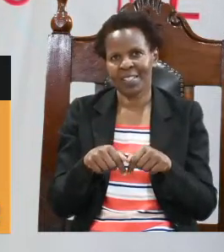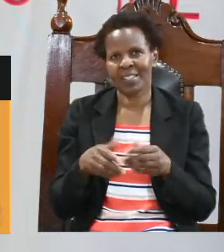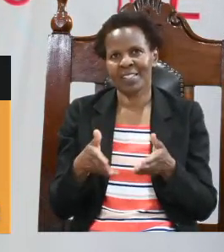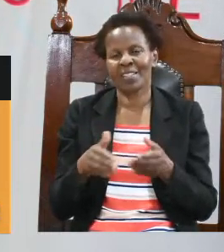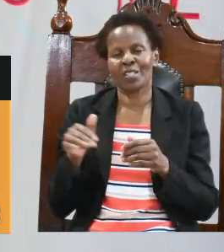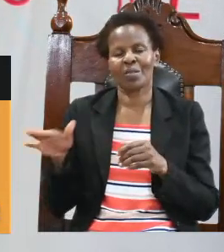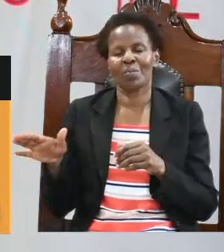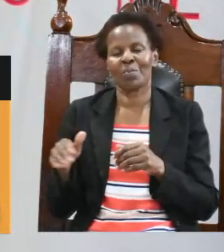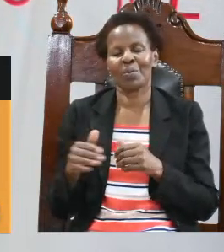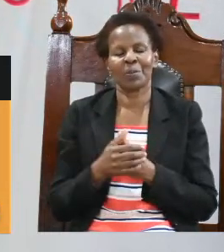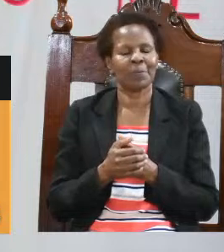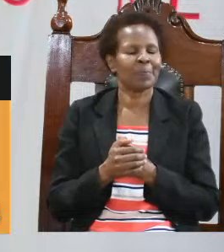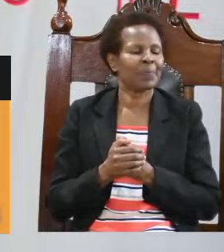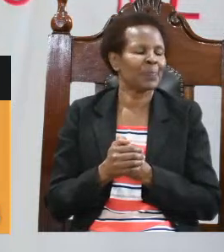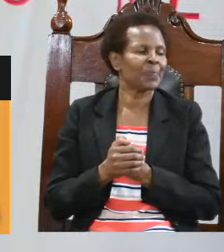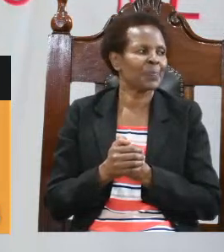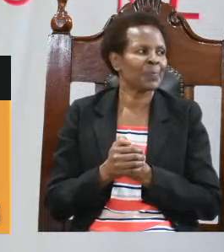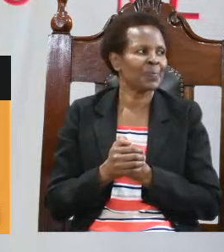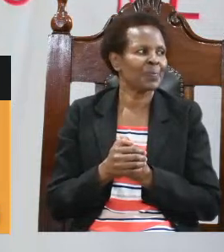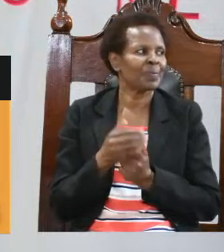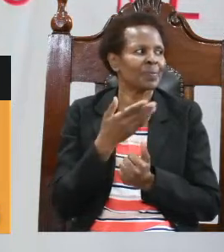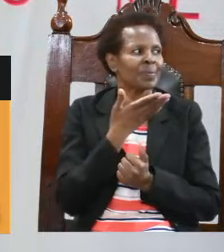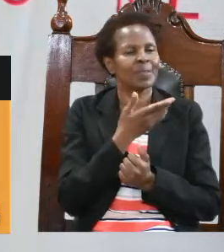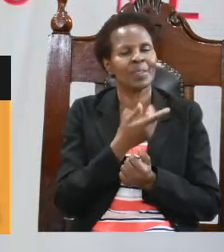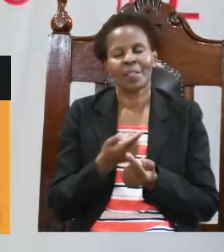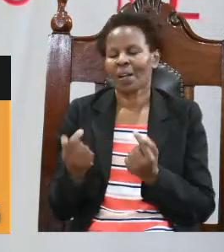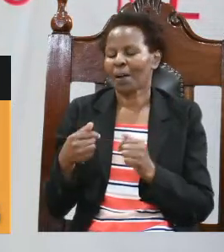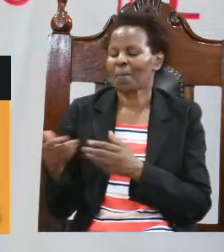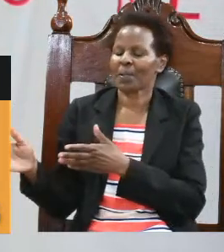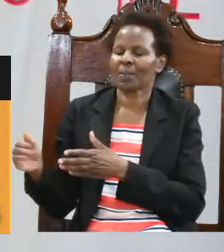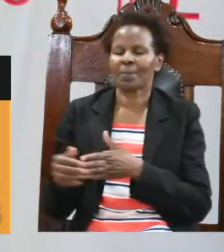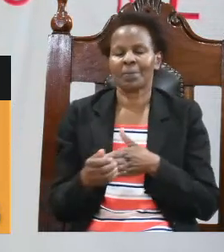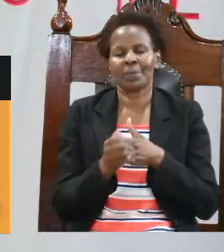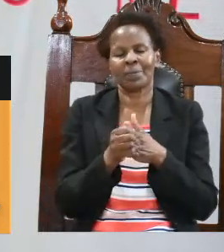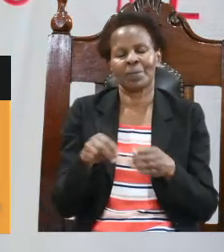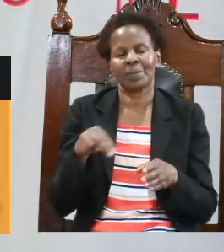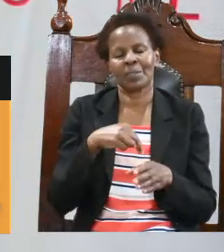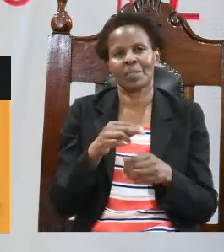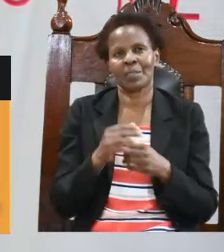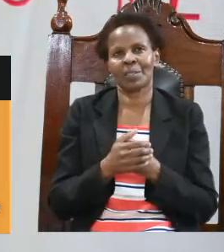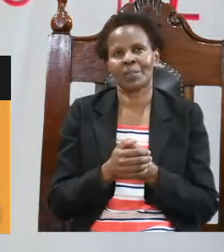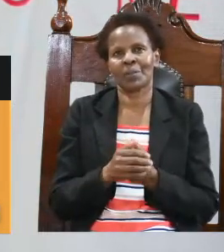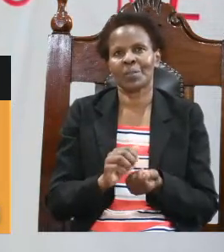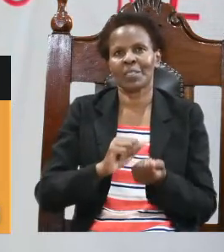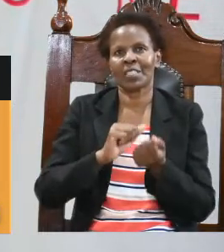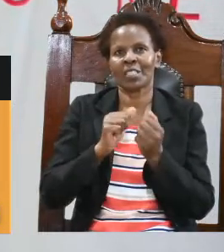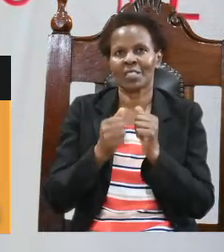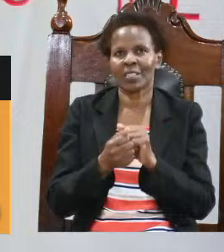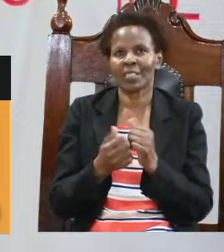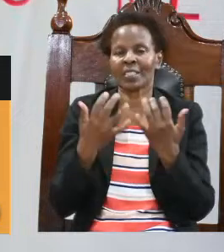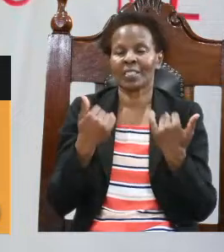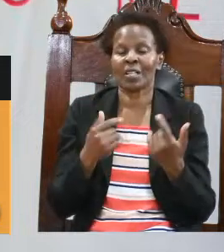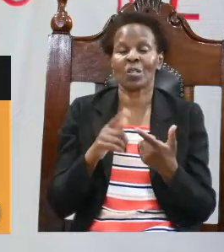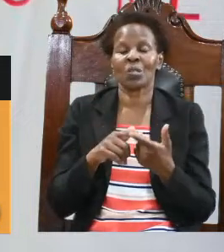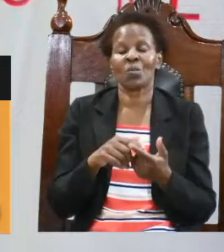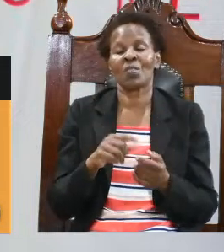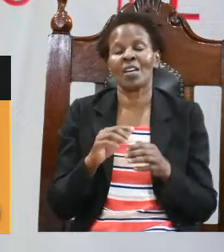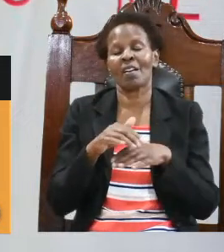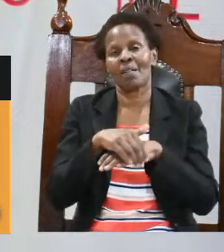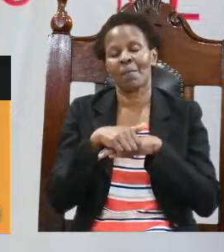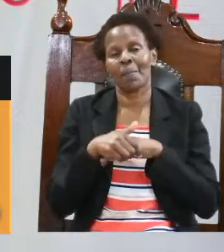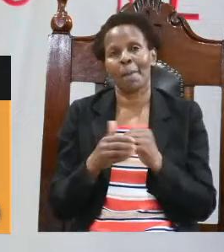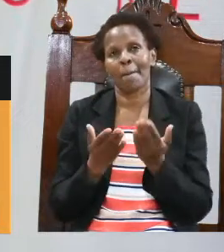will invite the praise team to come and lead us, even as we transition into the other service.